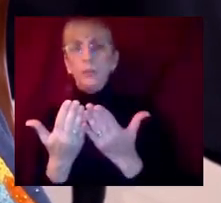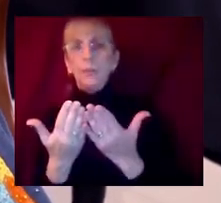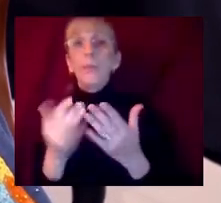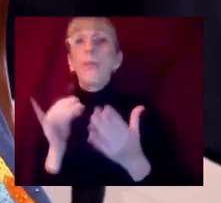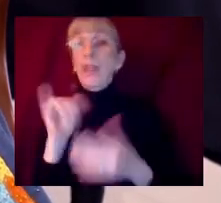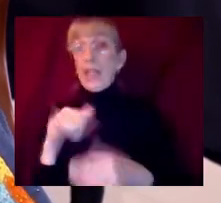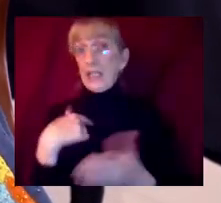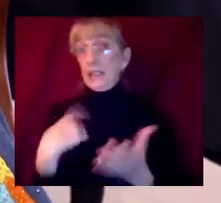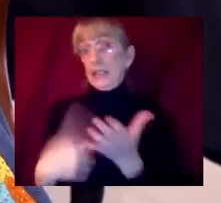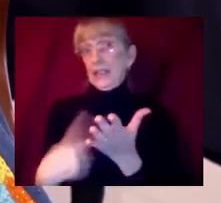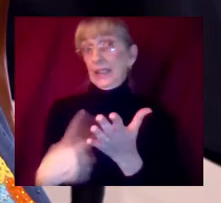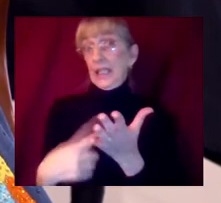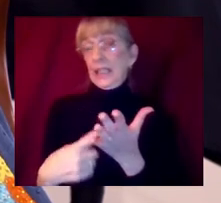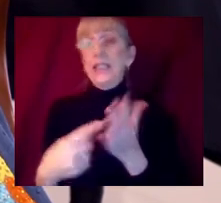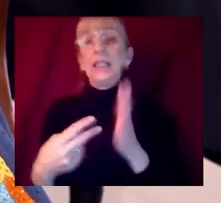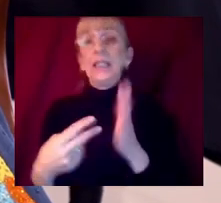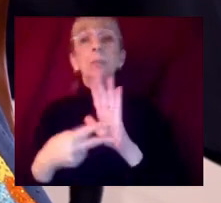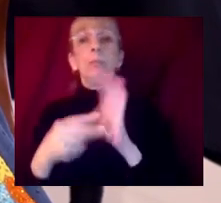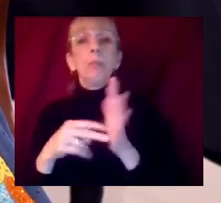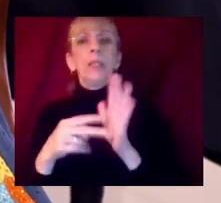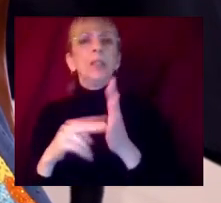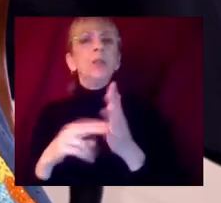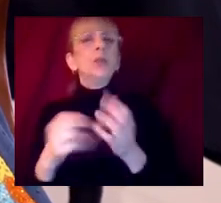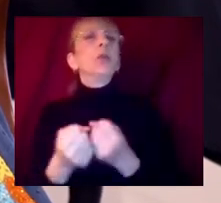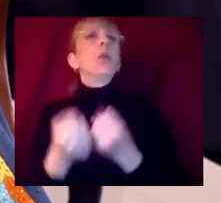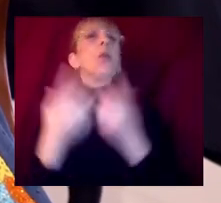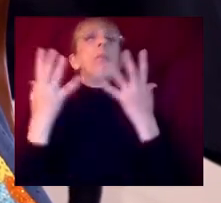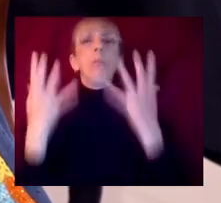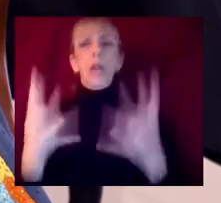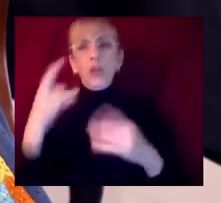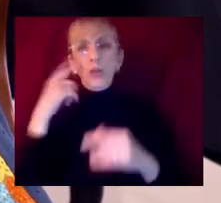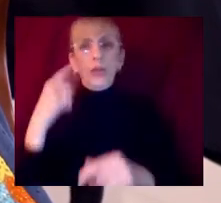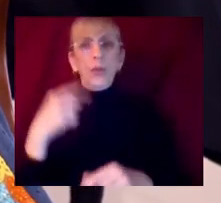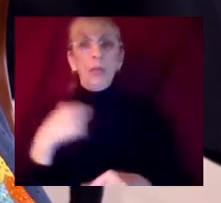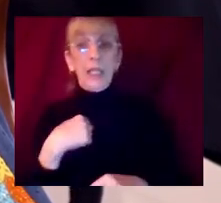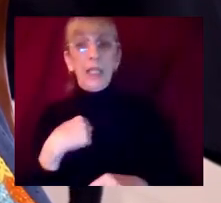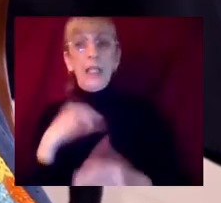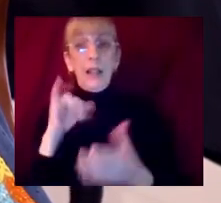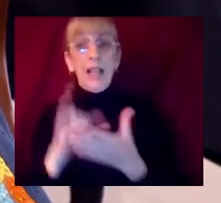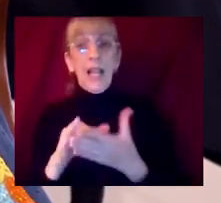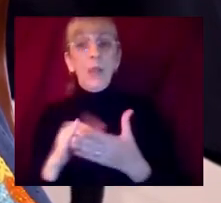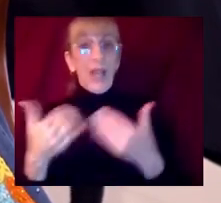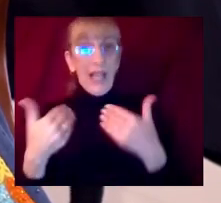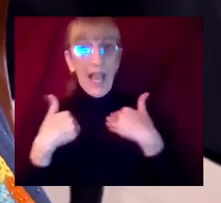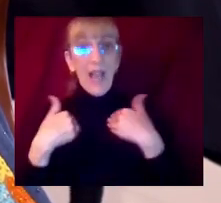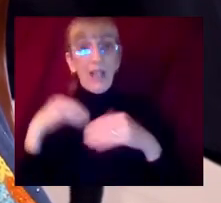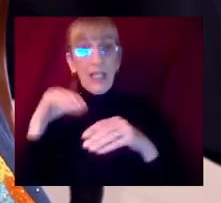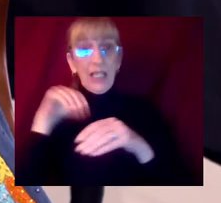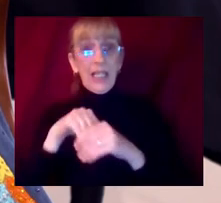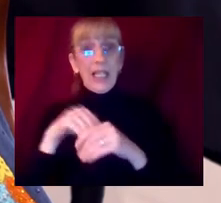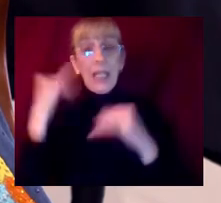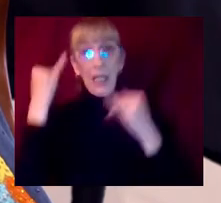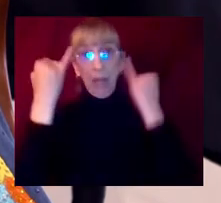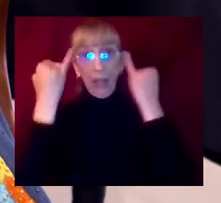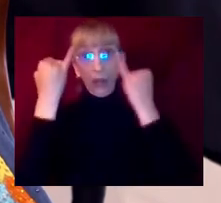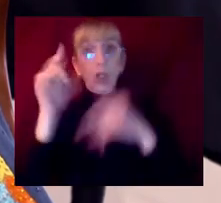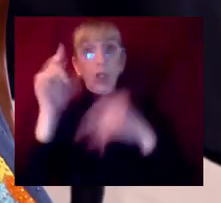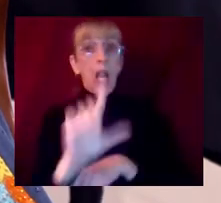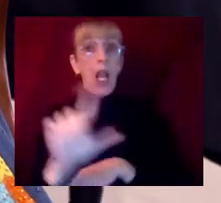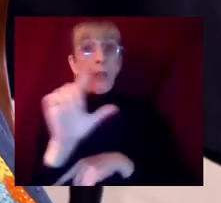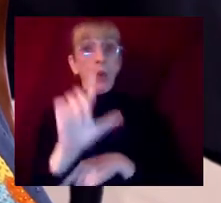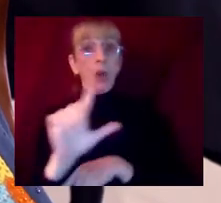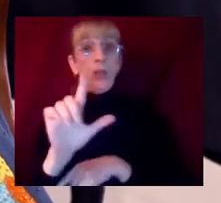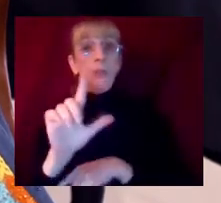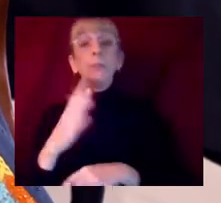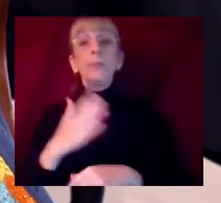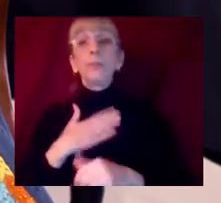but it just means so much to me that that we have it in the Imagination Library. My first book, one of the things that